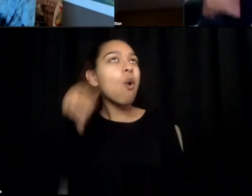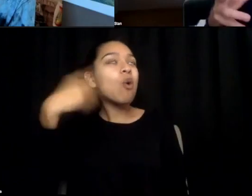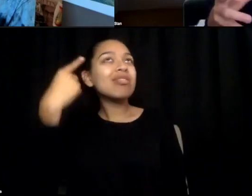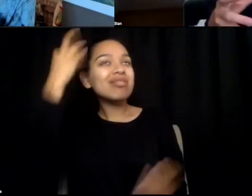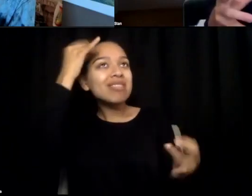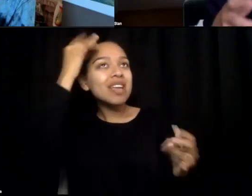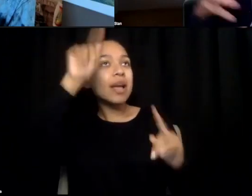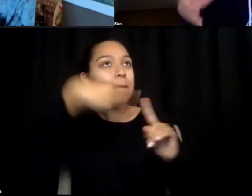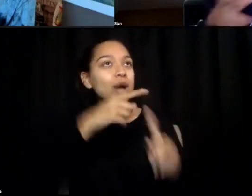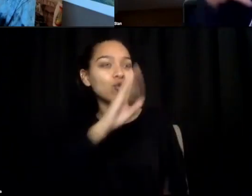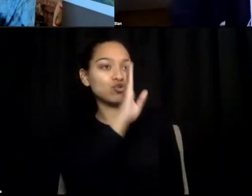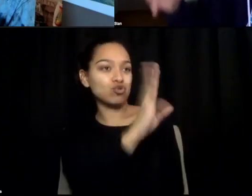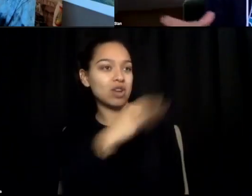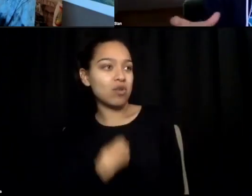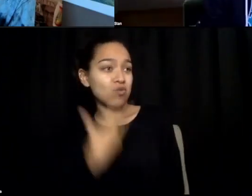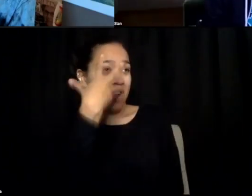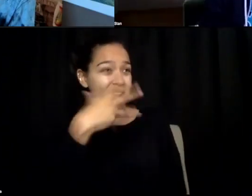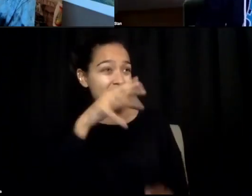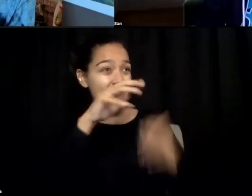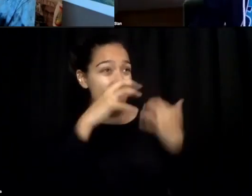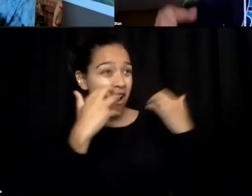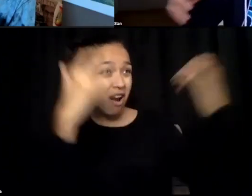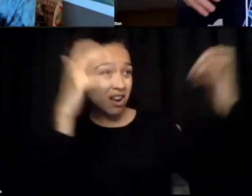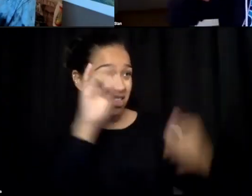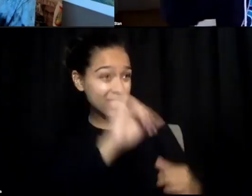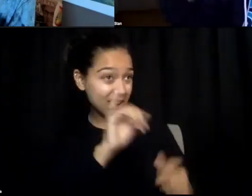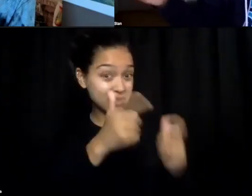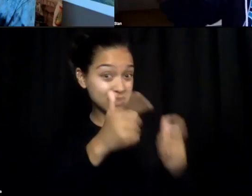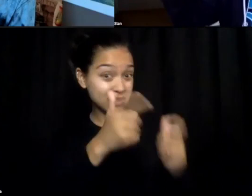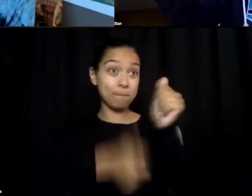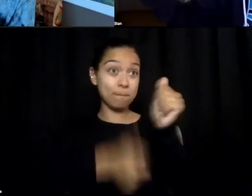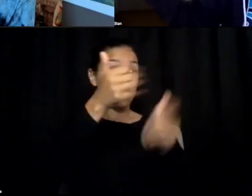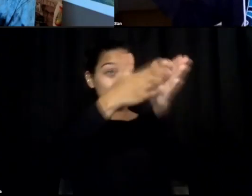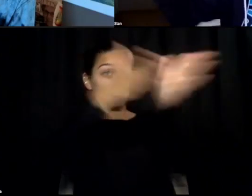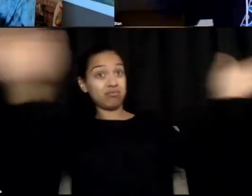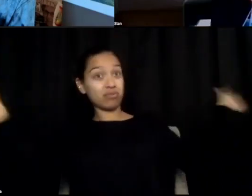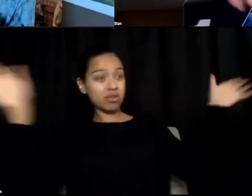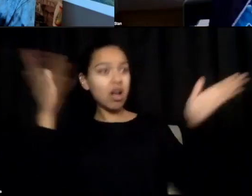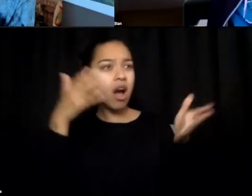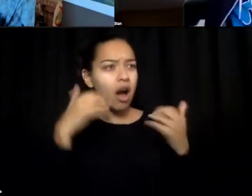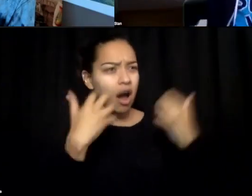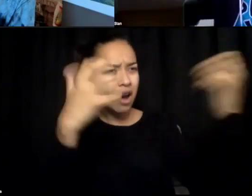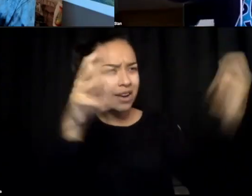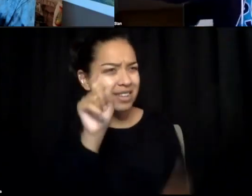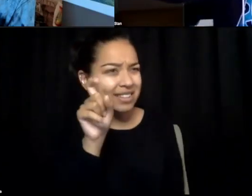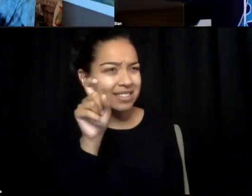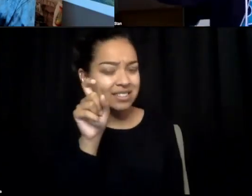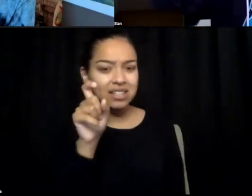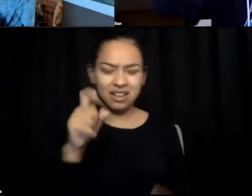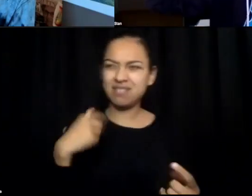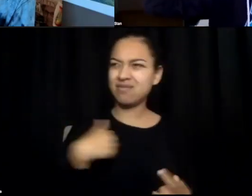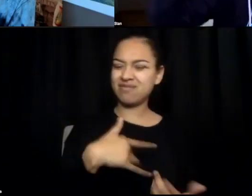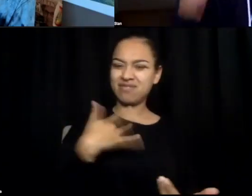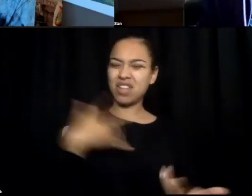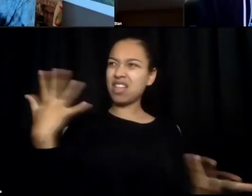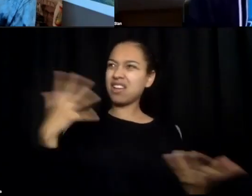I guess. Is that what they consider the broadest? And it's like, wake up, look at the world. The world is everything. Like,